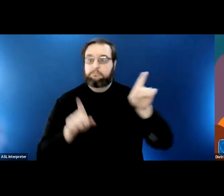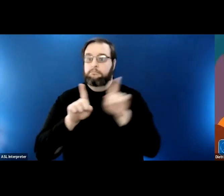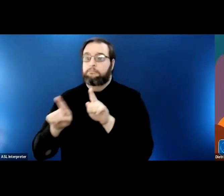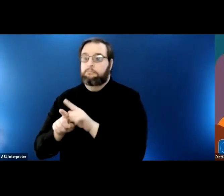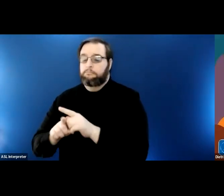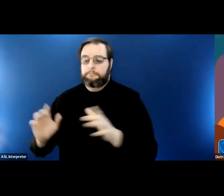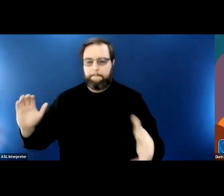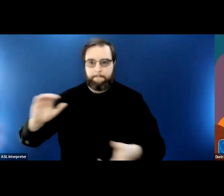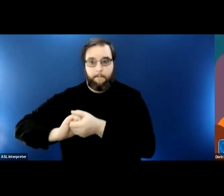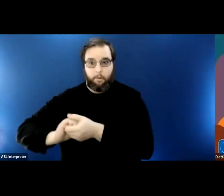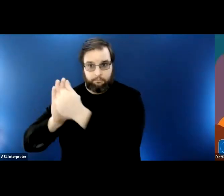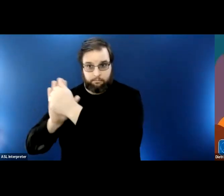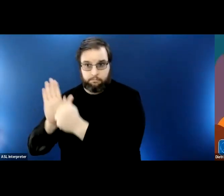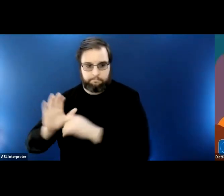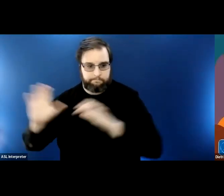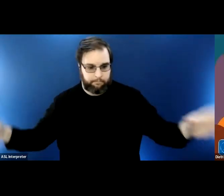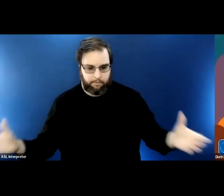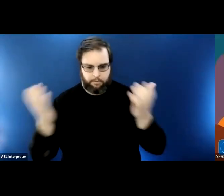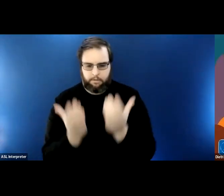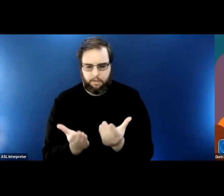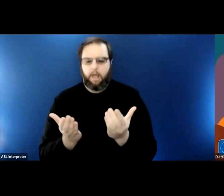unique and powerful tools to